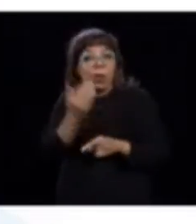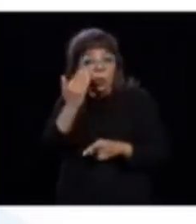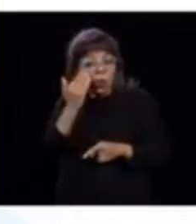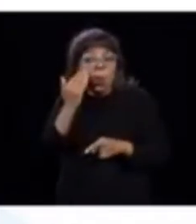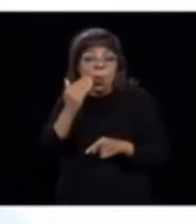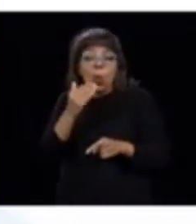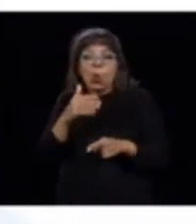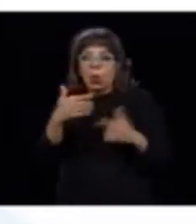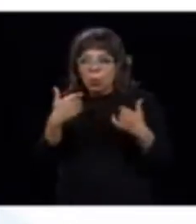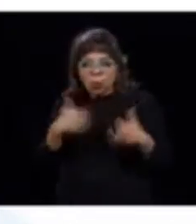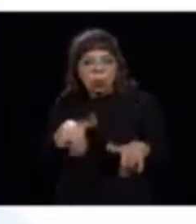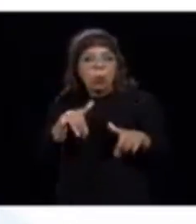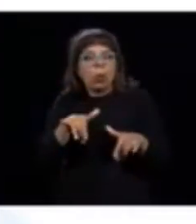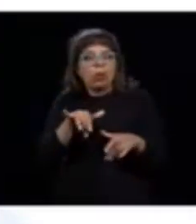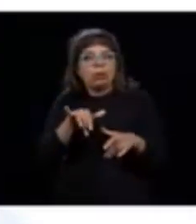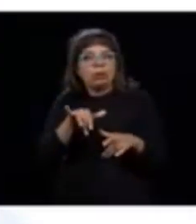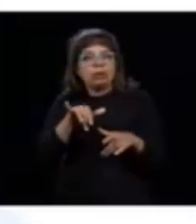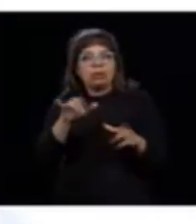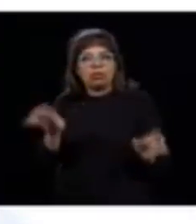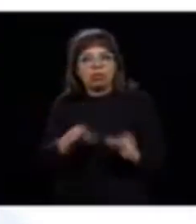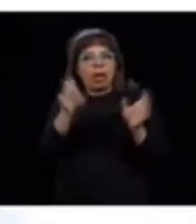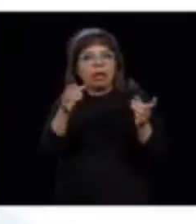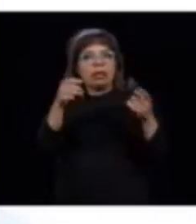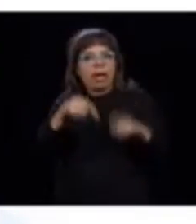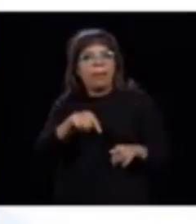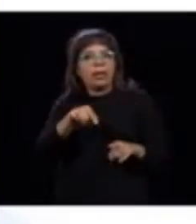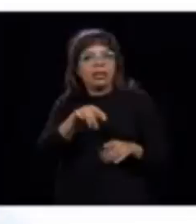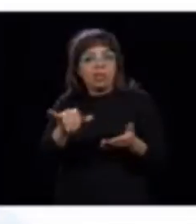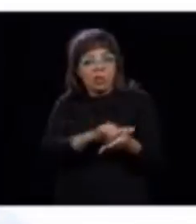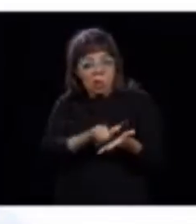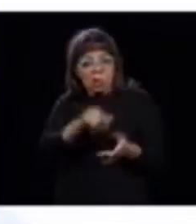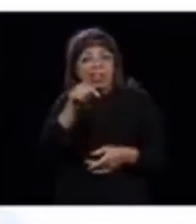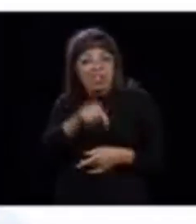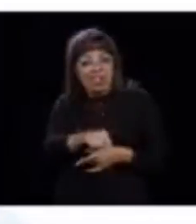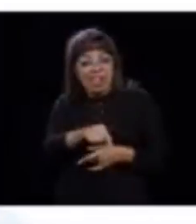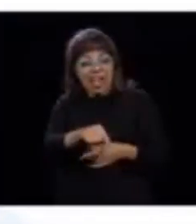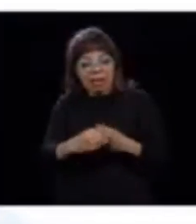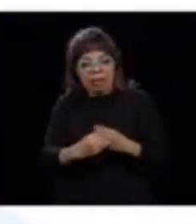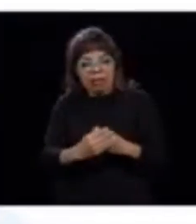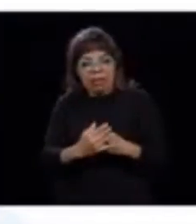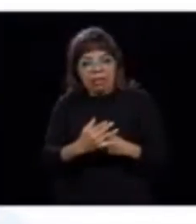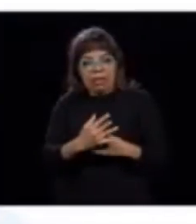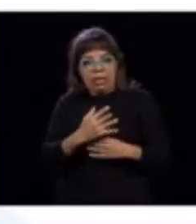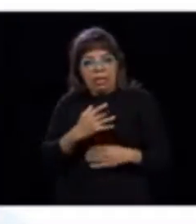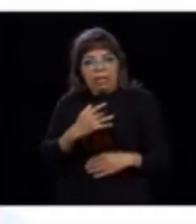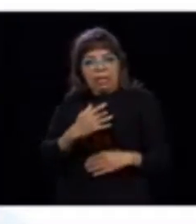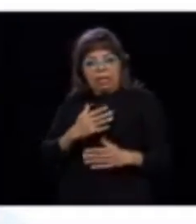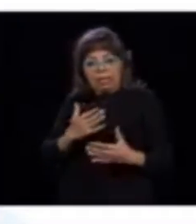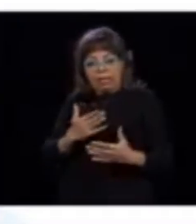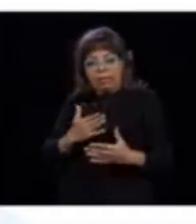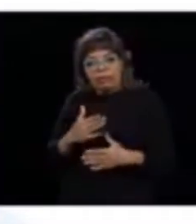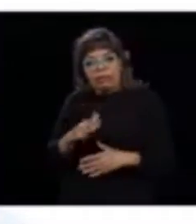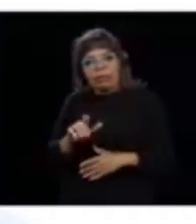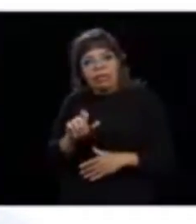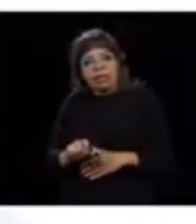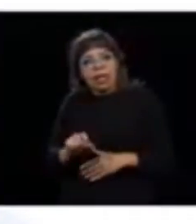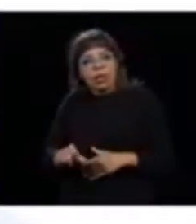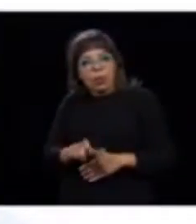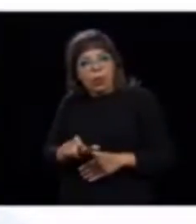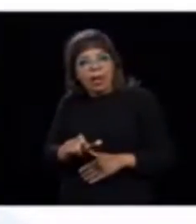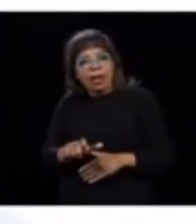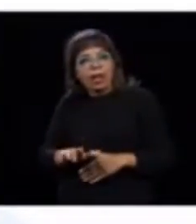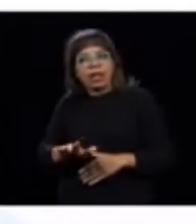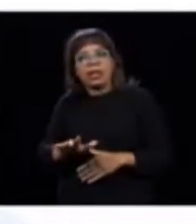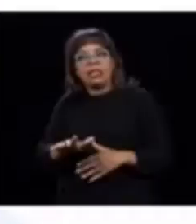epidemic in New York just came into Montreal and to Bois-Briens community soon. So this is